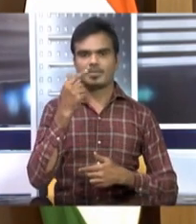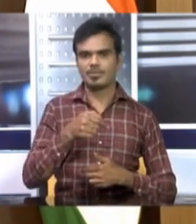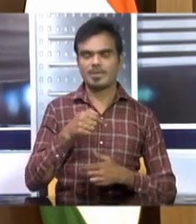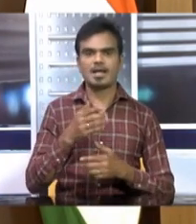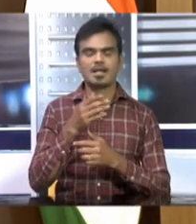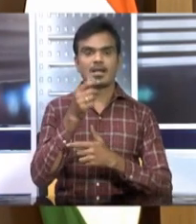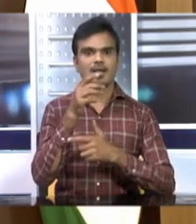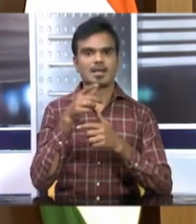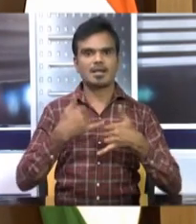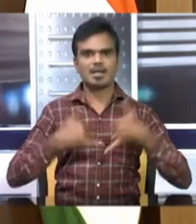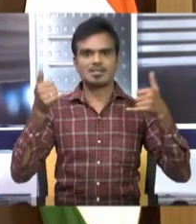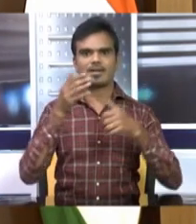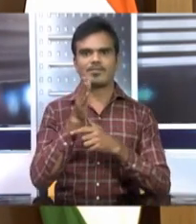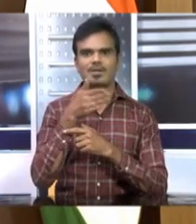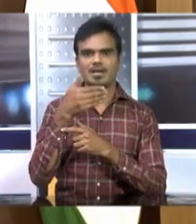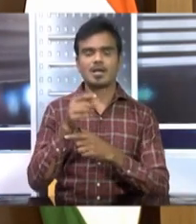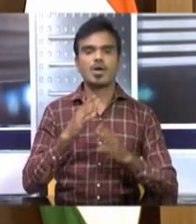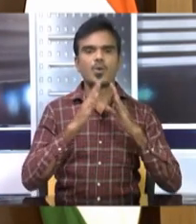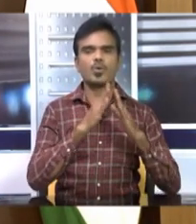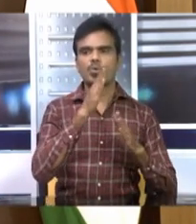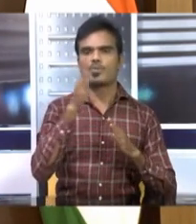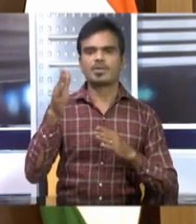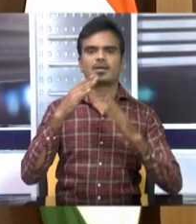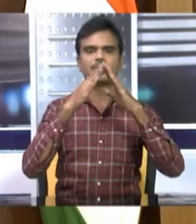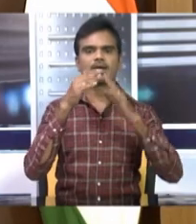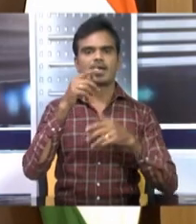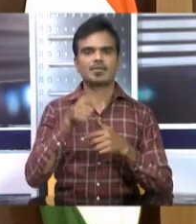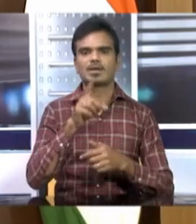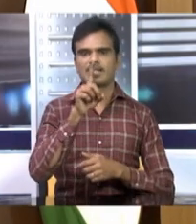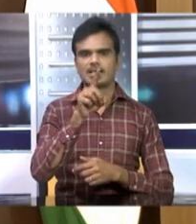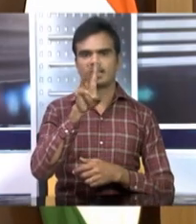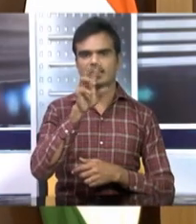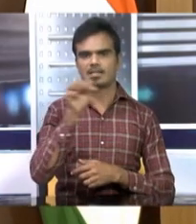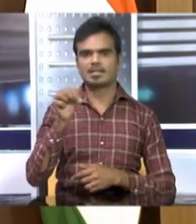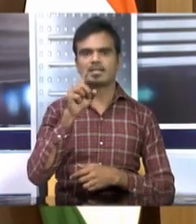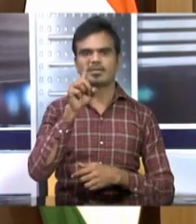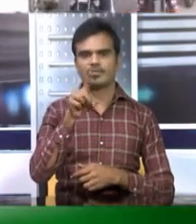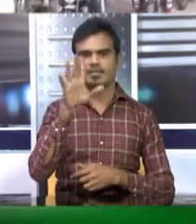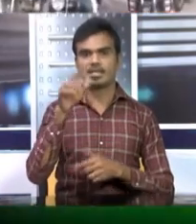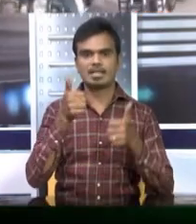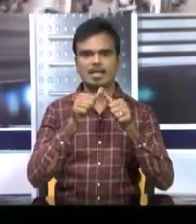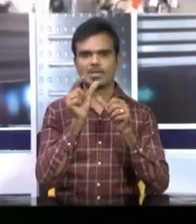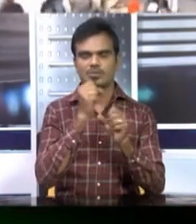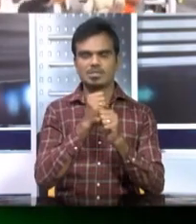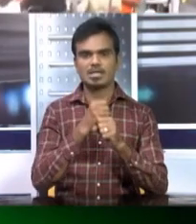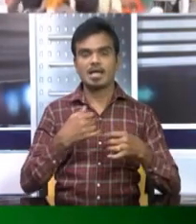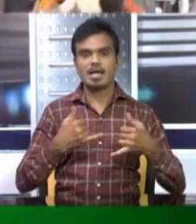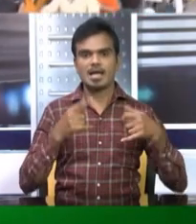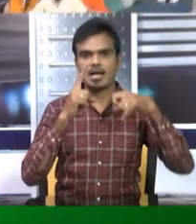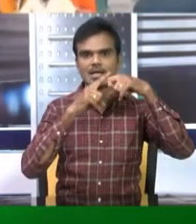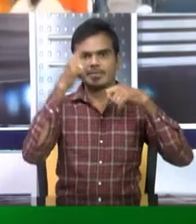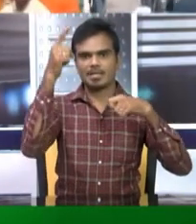our national flag on each housetop from 13th to 15th August, from Kashmir to